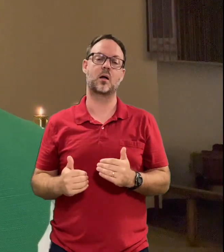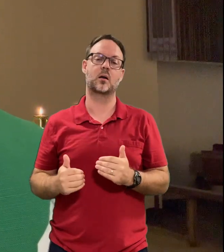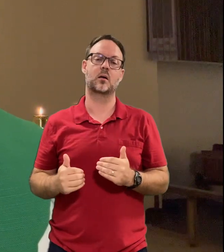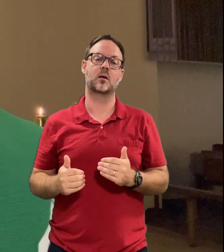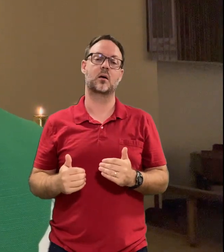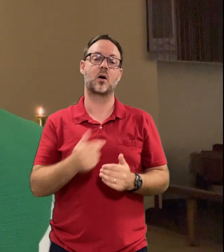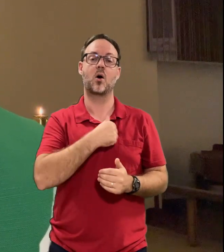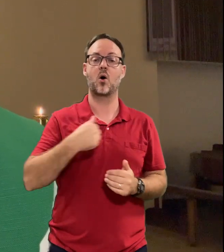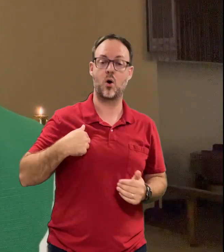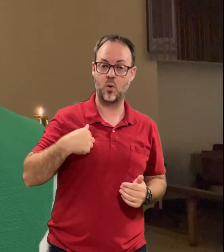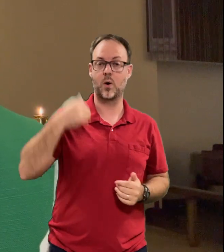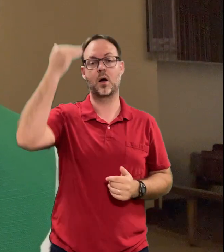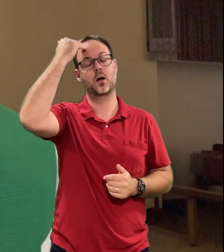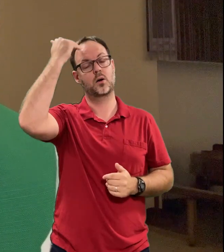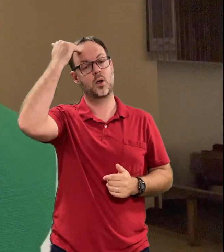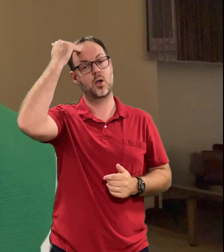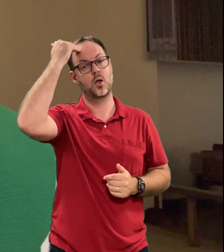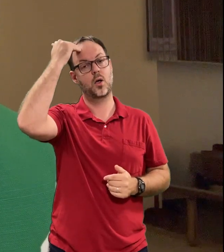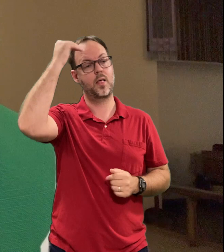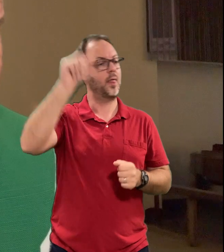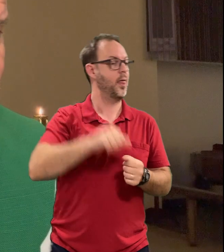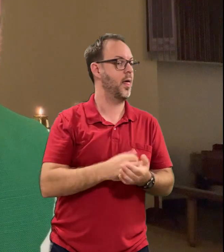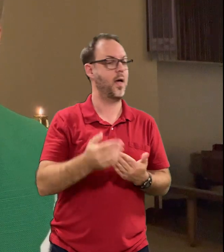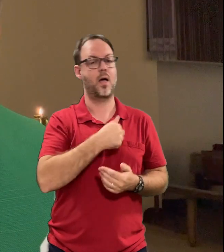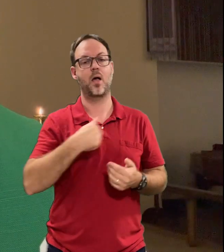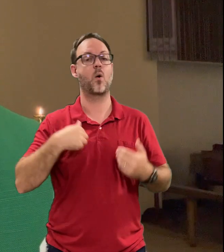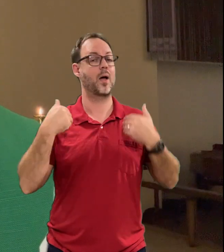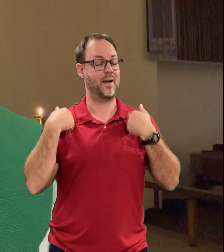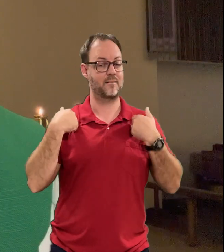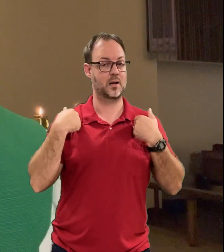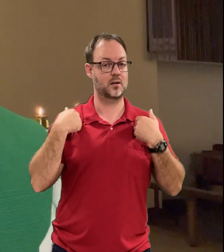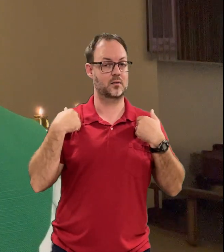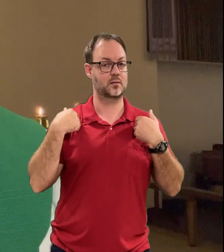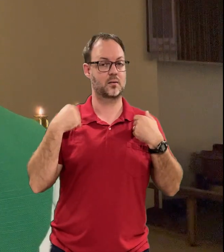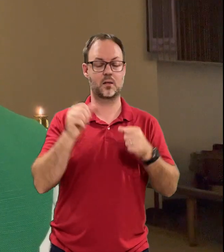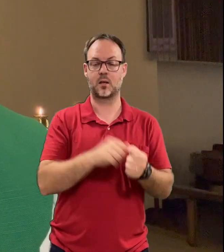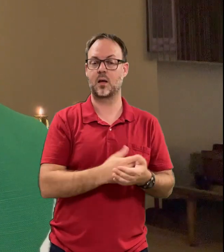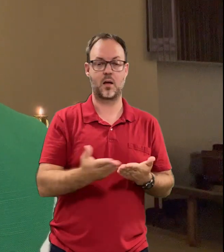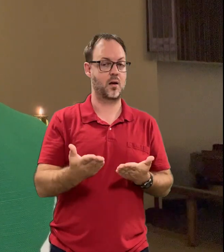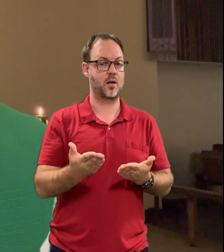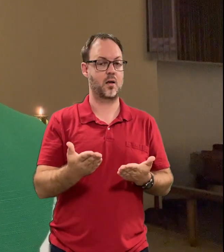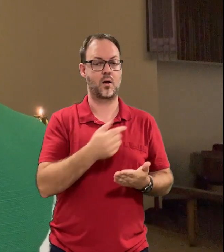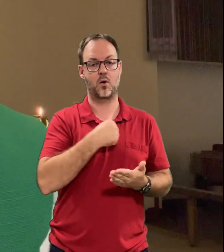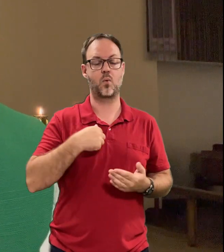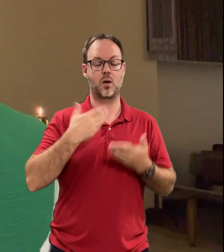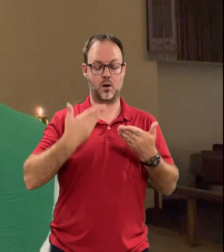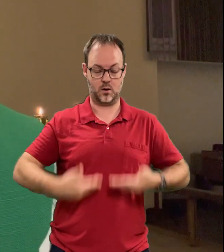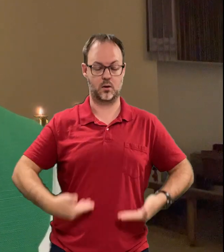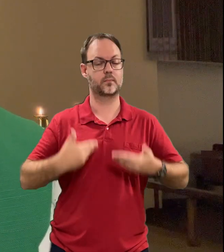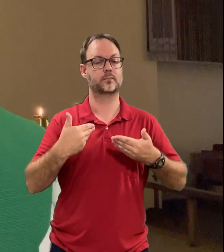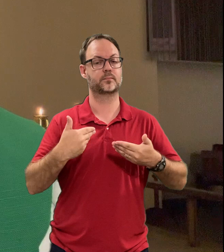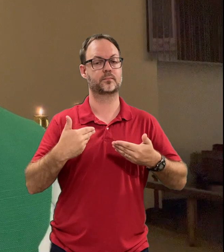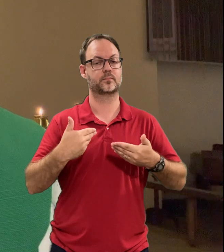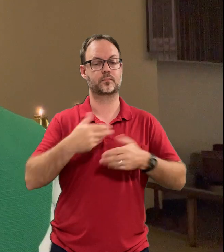bread, we are acknowledging that everything we have and everything we